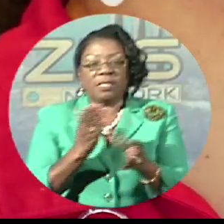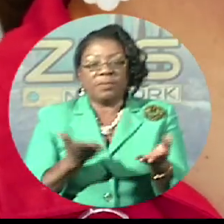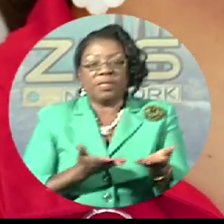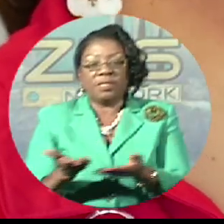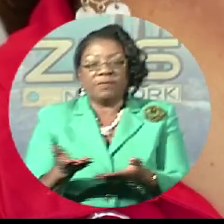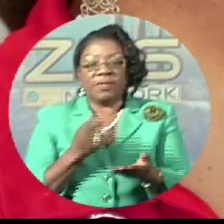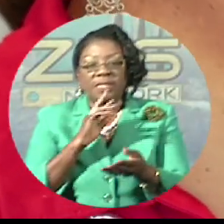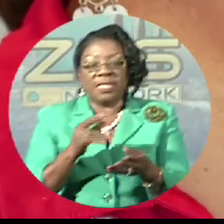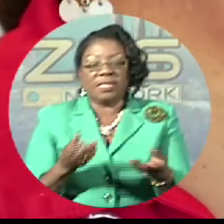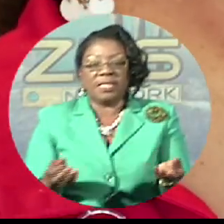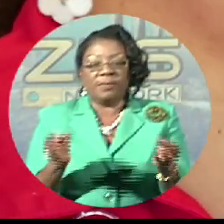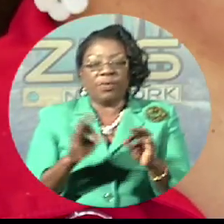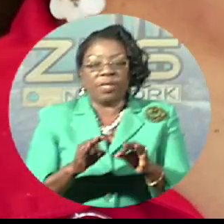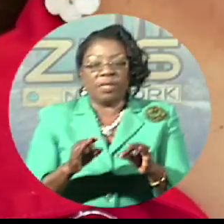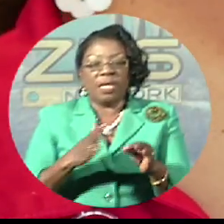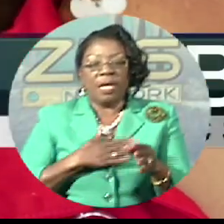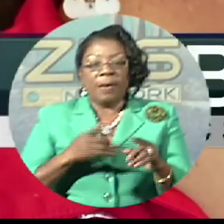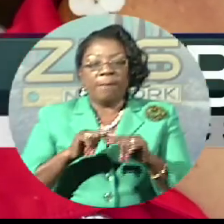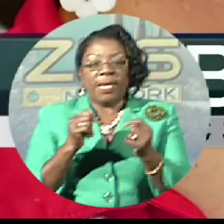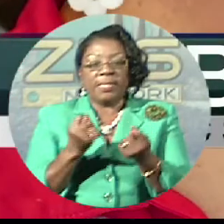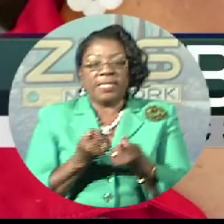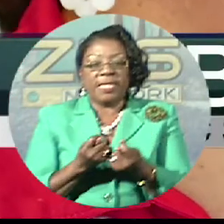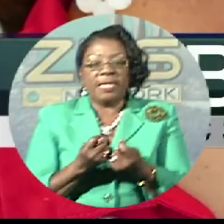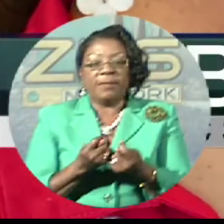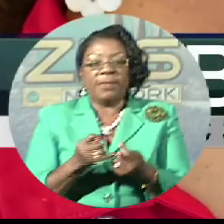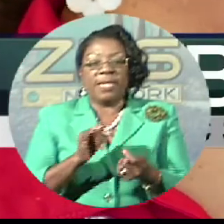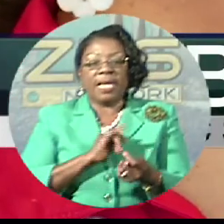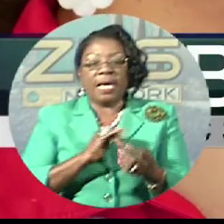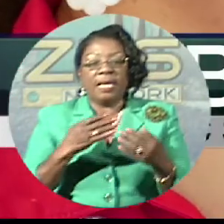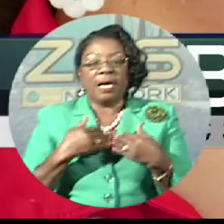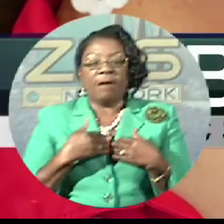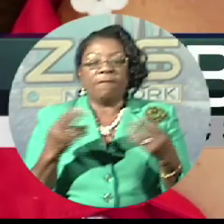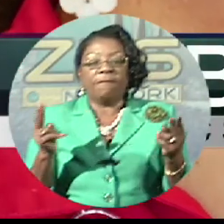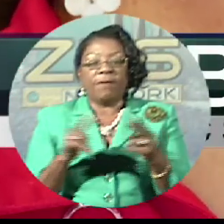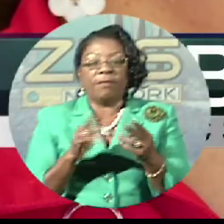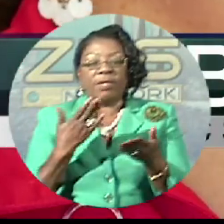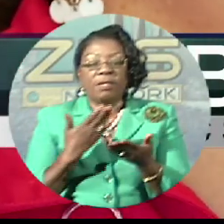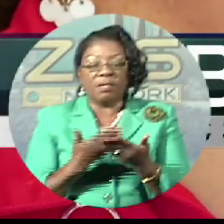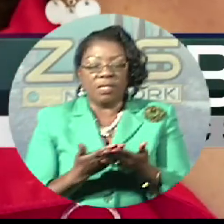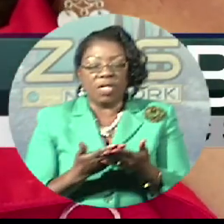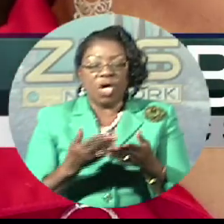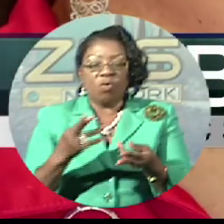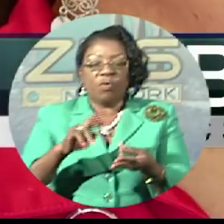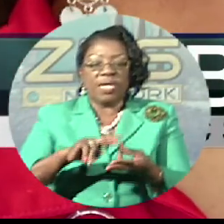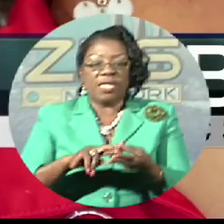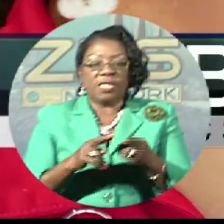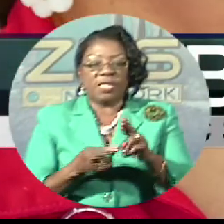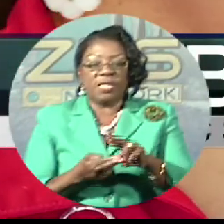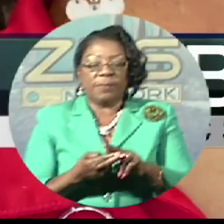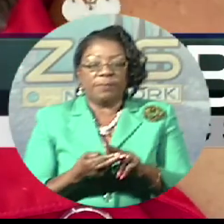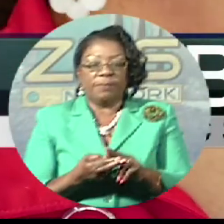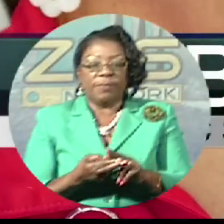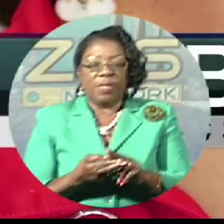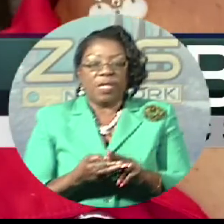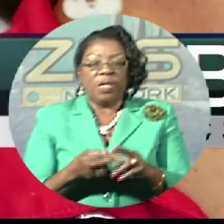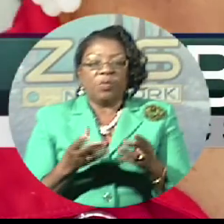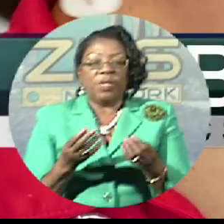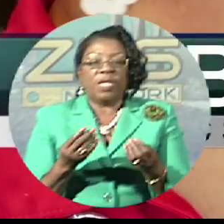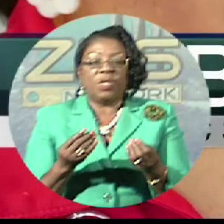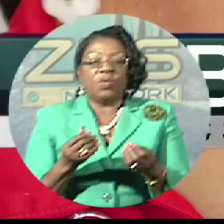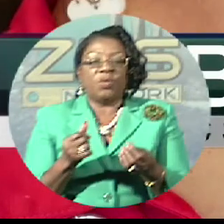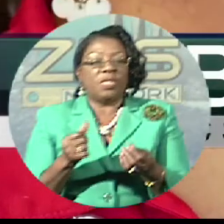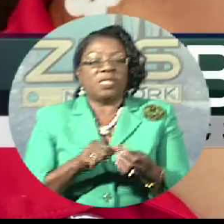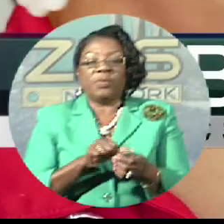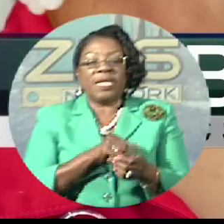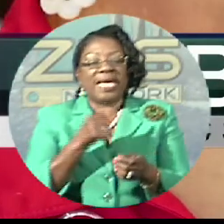key. My team and I have a very good relationship. Our team is universal. They can do just about anything. My